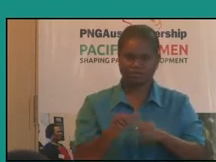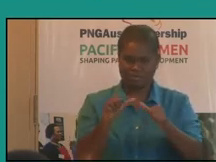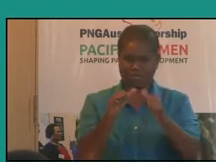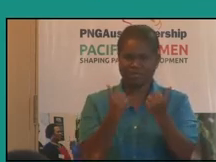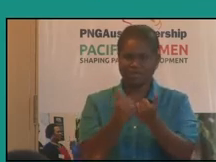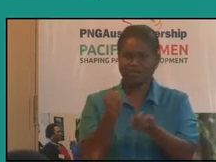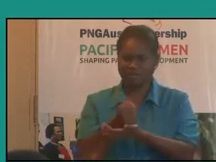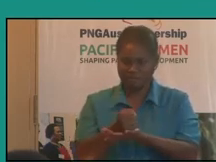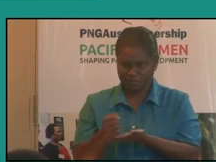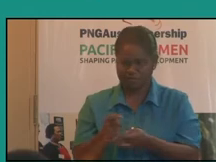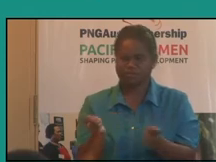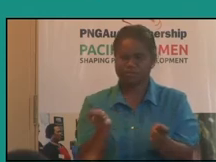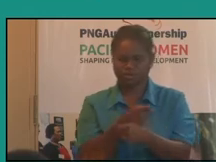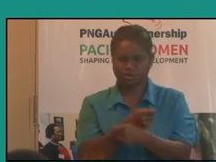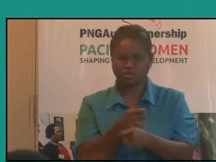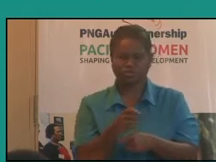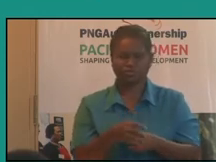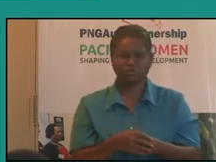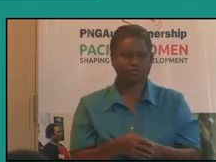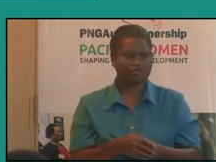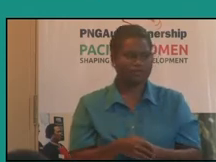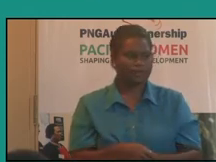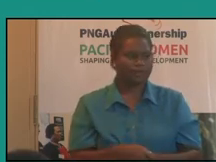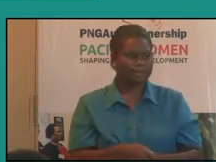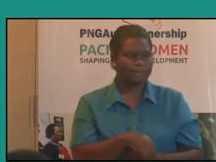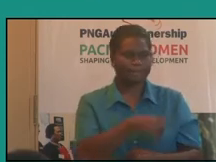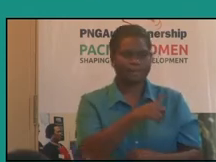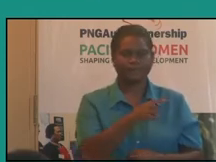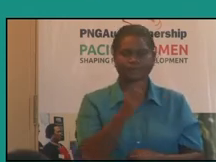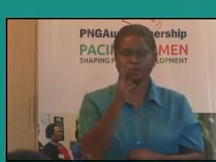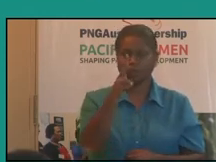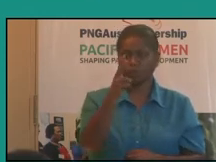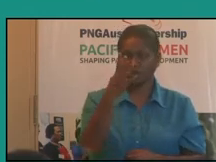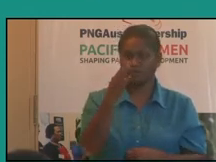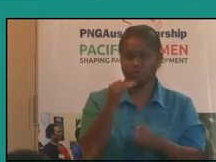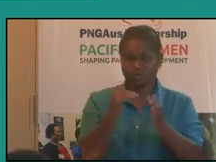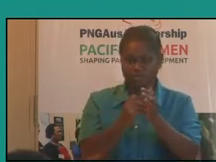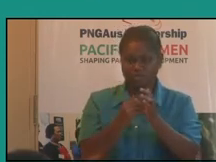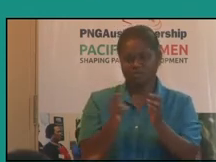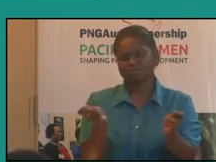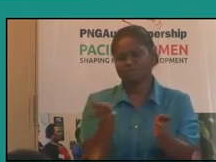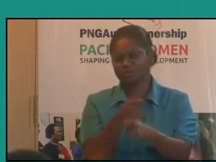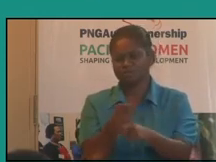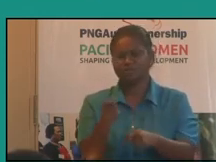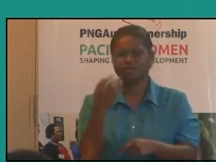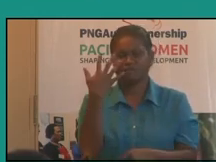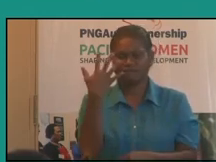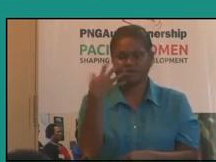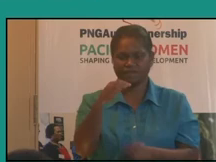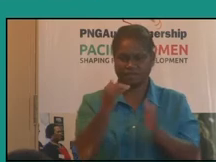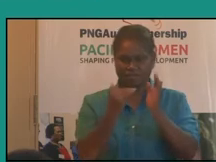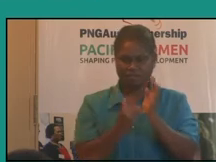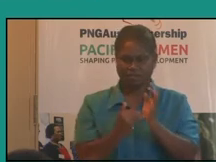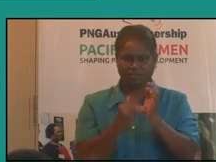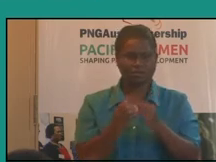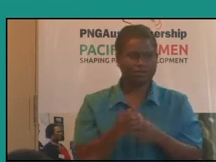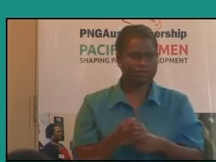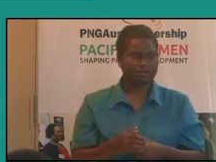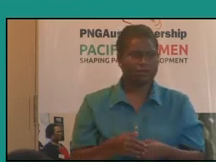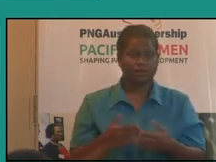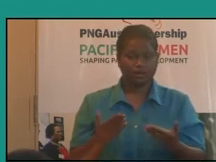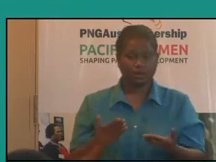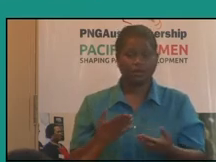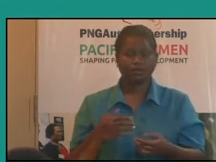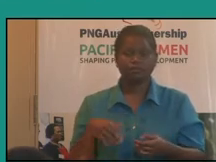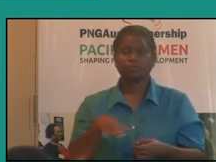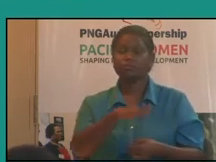101. So we replaced the 24 seats with 5. What we need at this moment is to get the ministers to